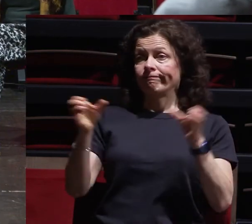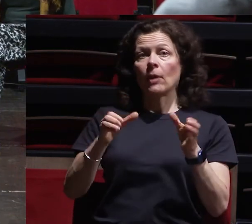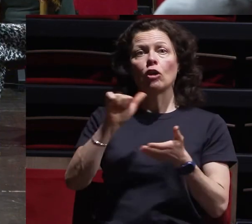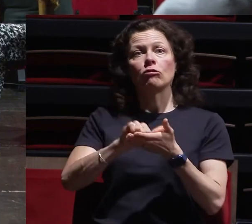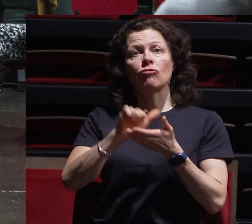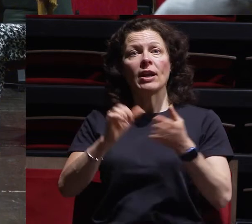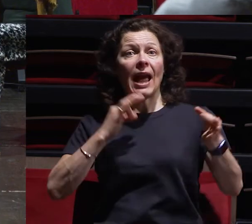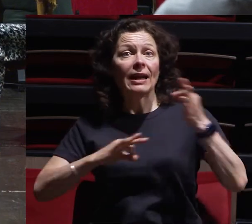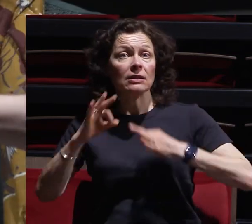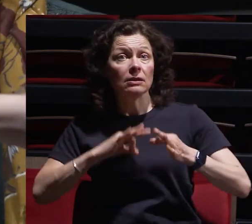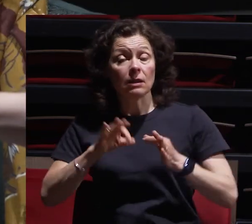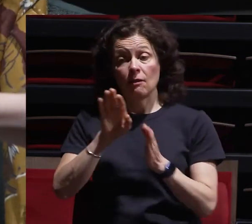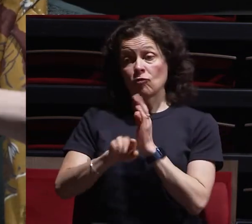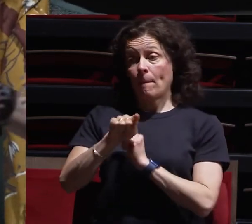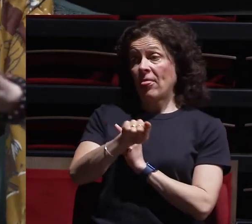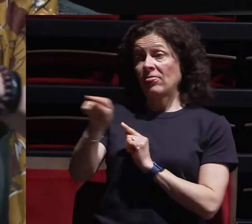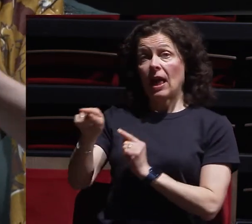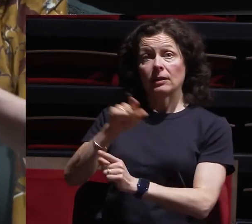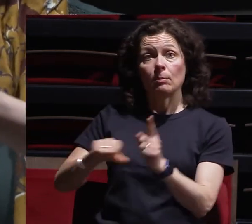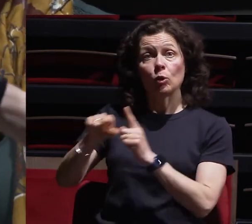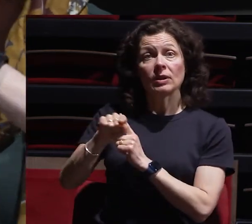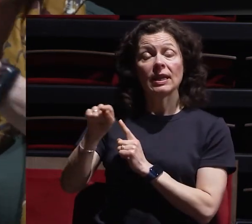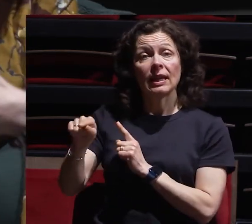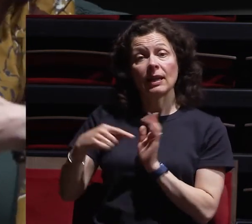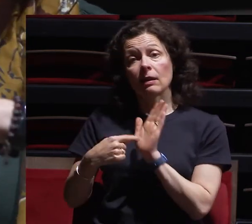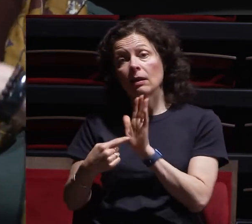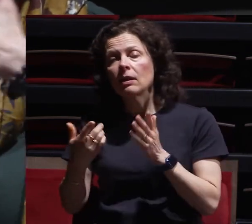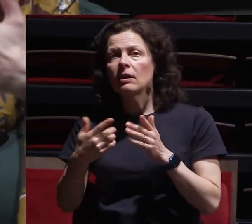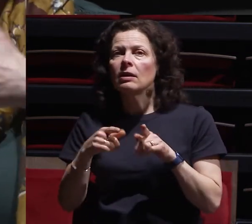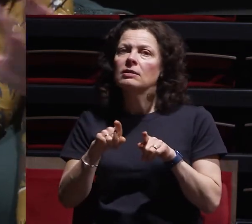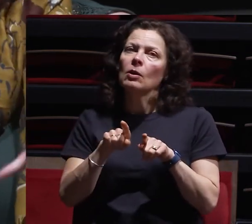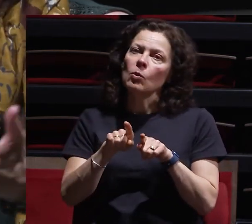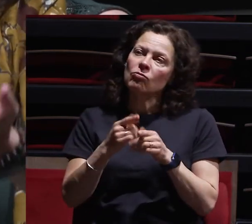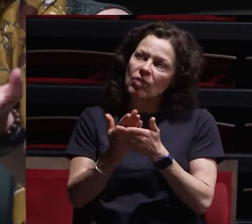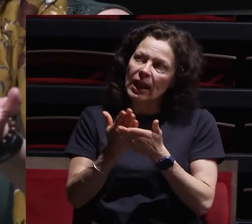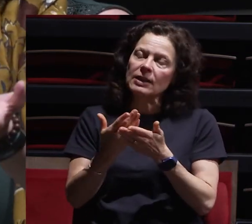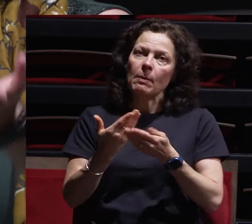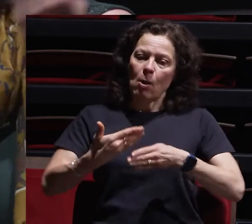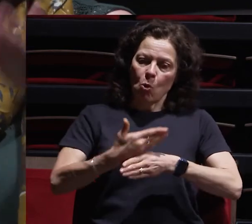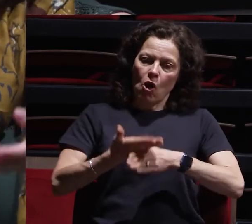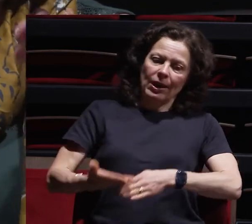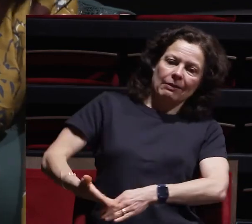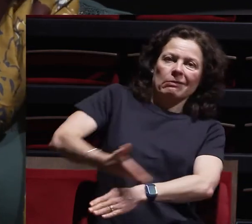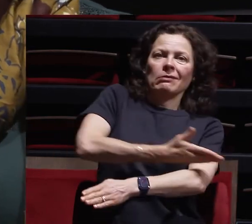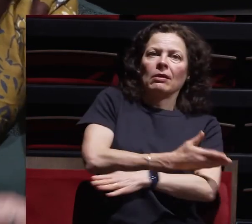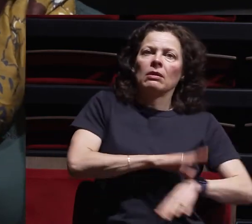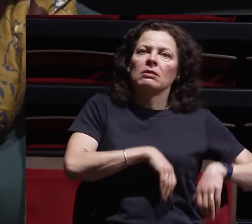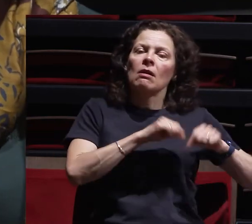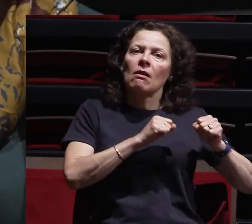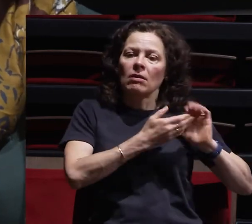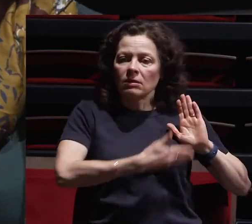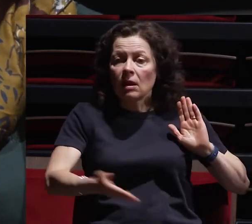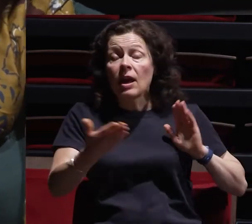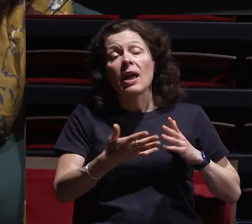point where you get the right actors in the room who are from that community, it's all about doing the work in the